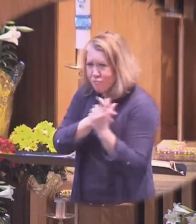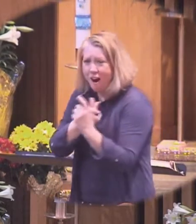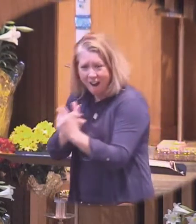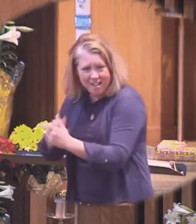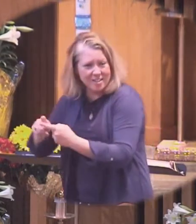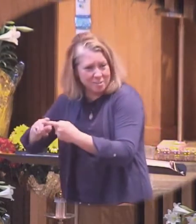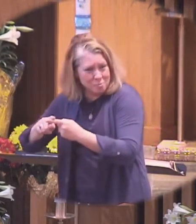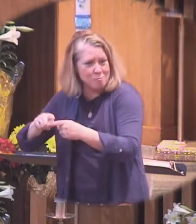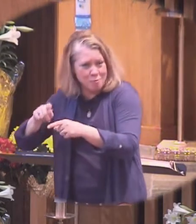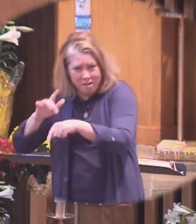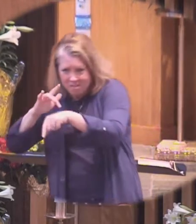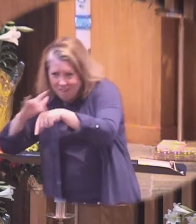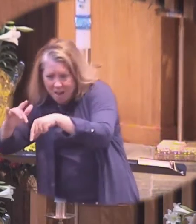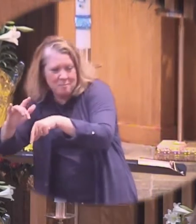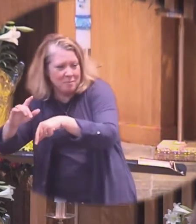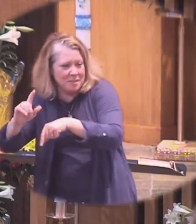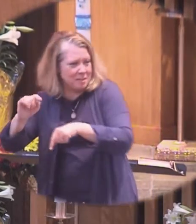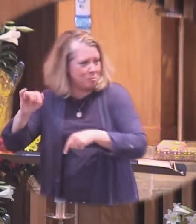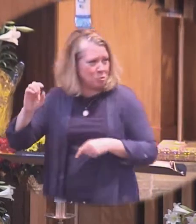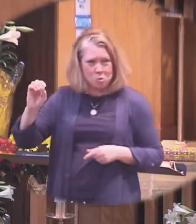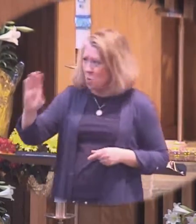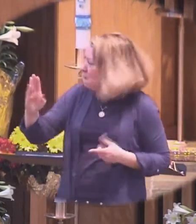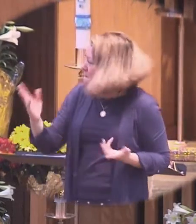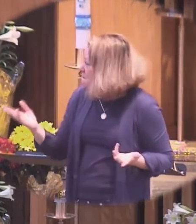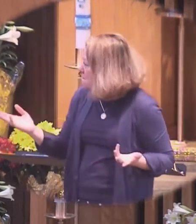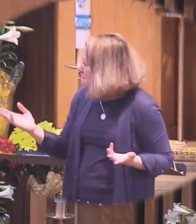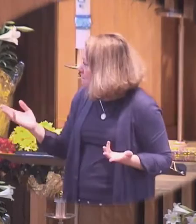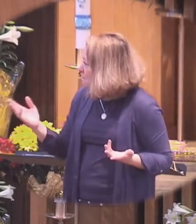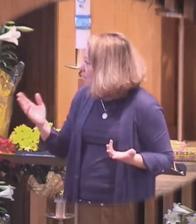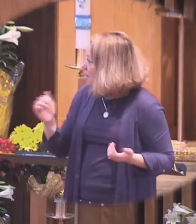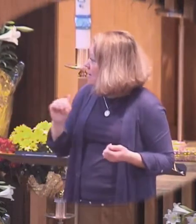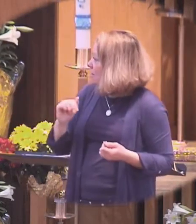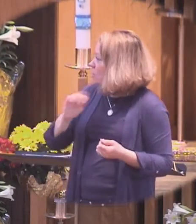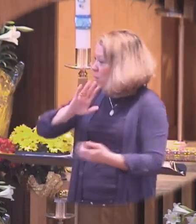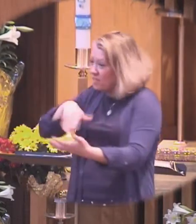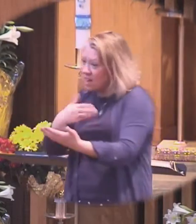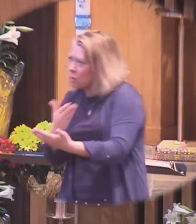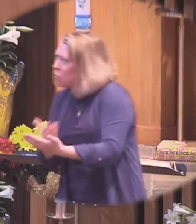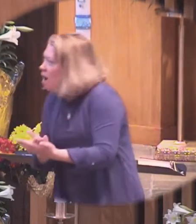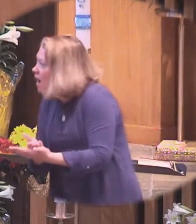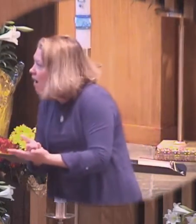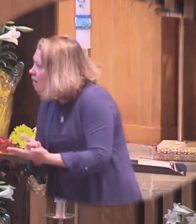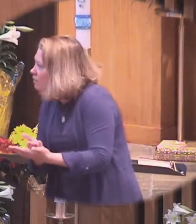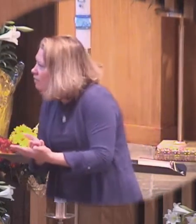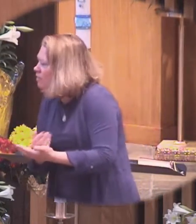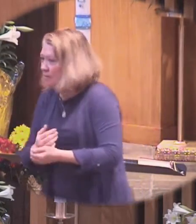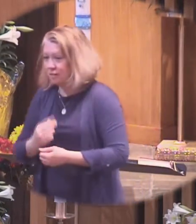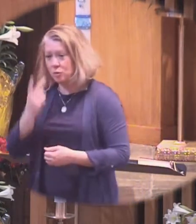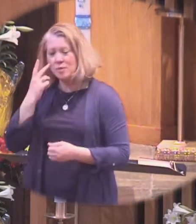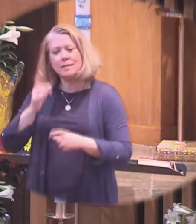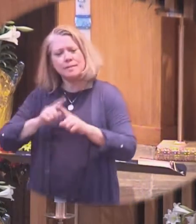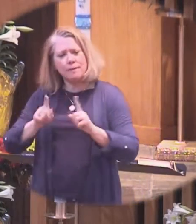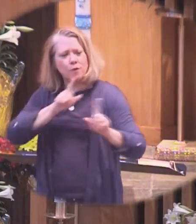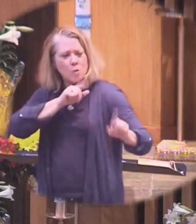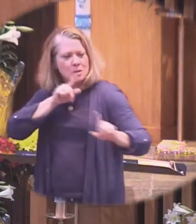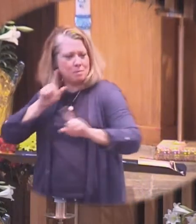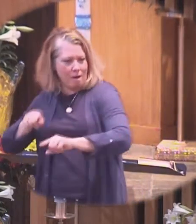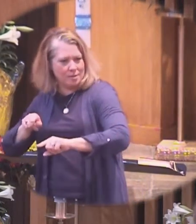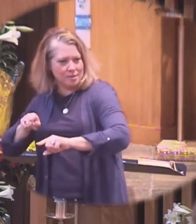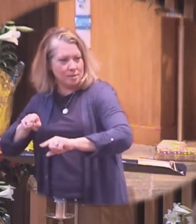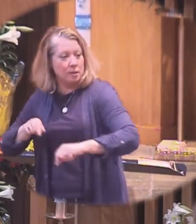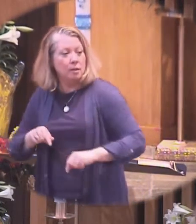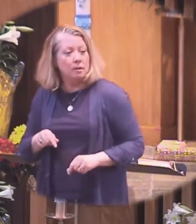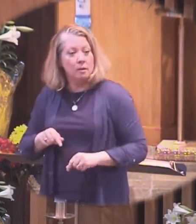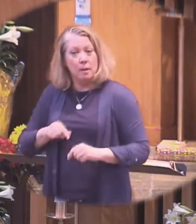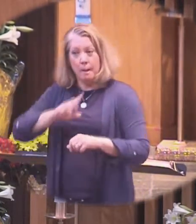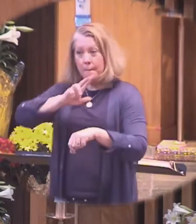tomb. And when they arrive, there's different reactions that we see. We hear